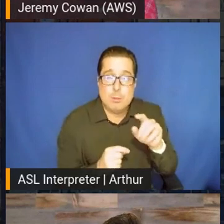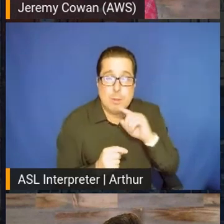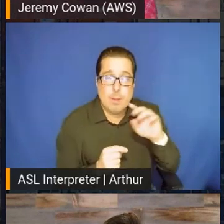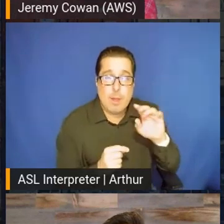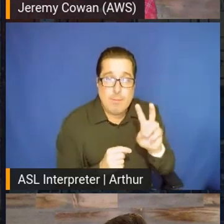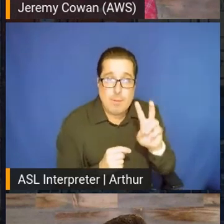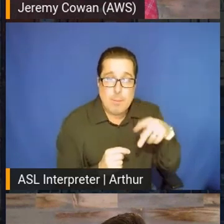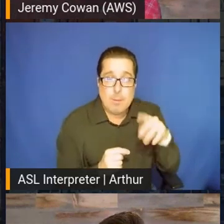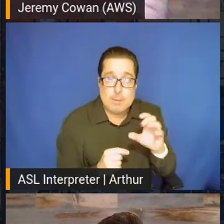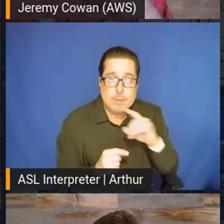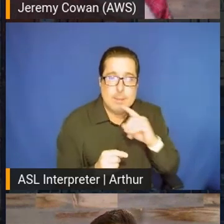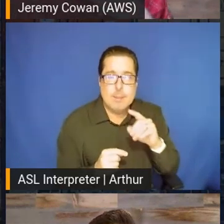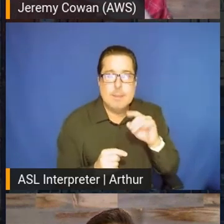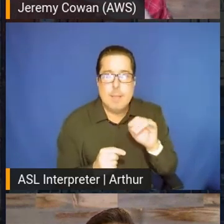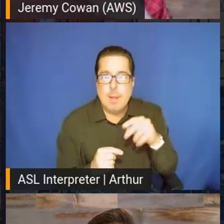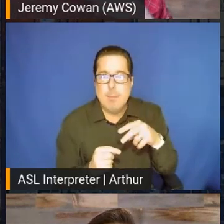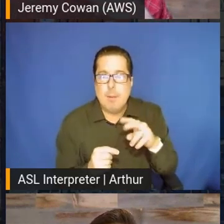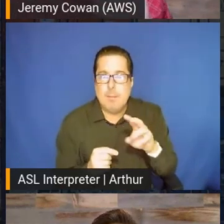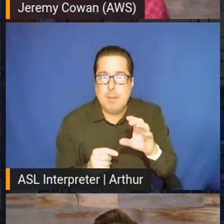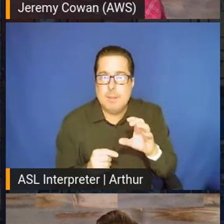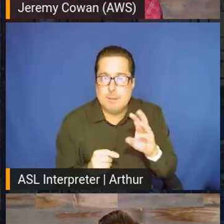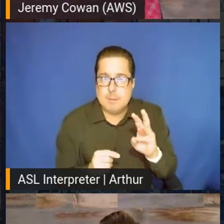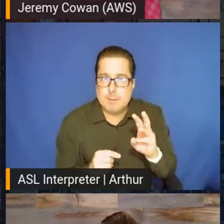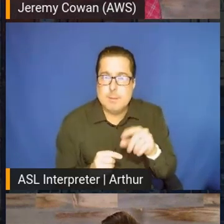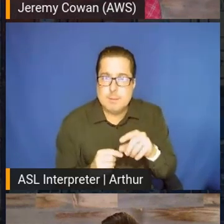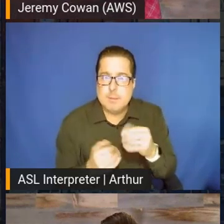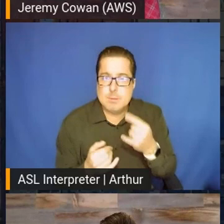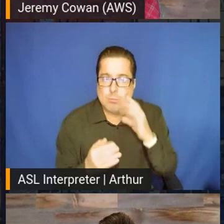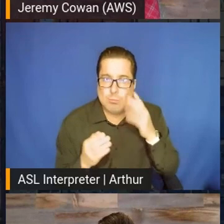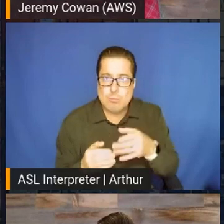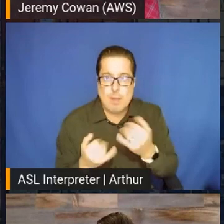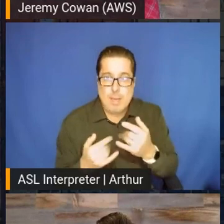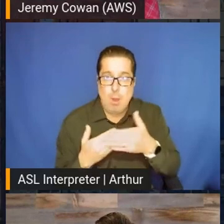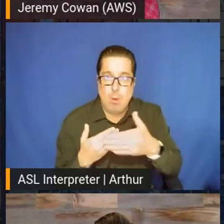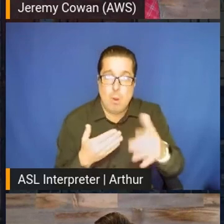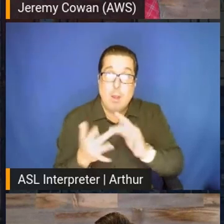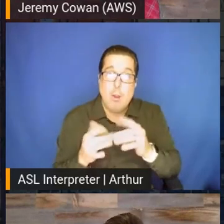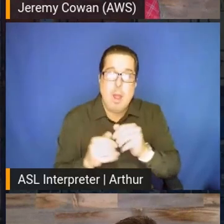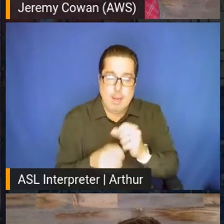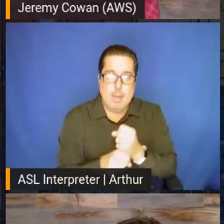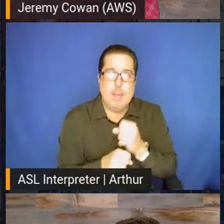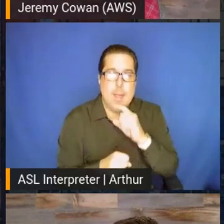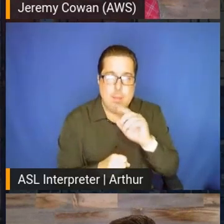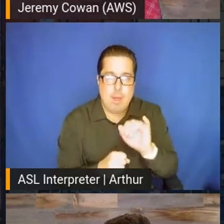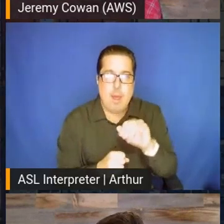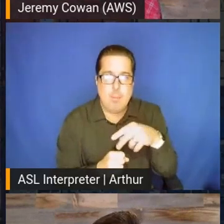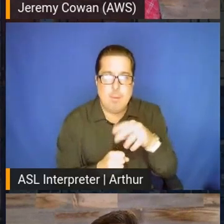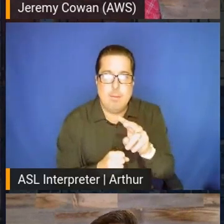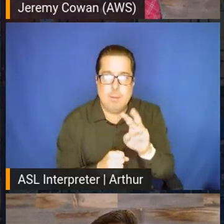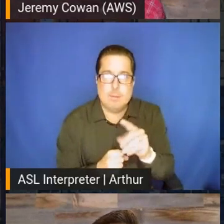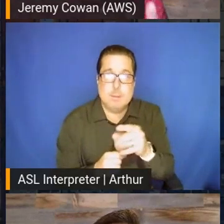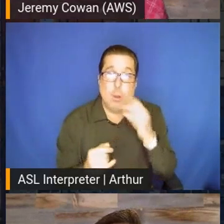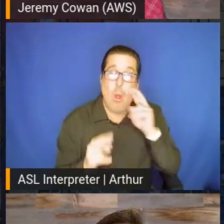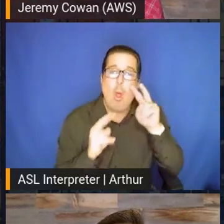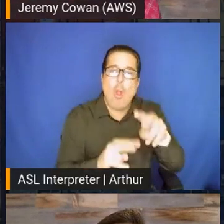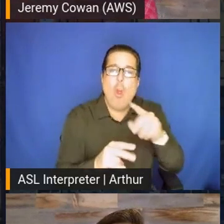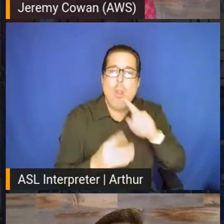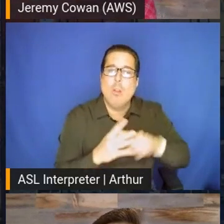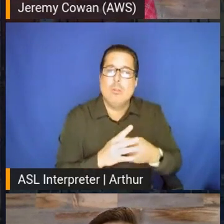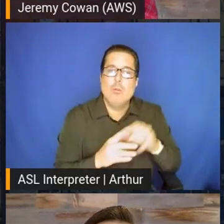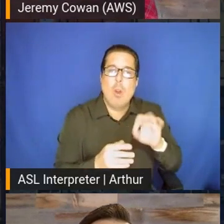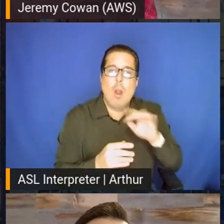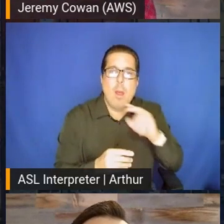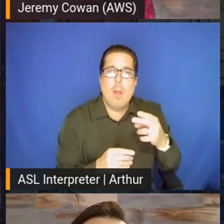IPv6. Even your services actually get an IPv6. So let's go to look at the cluster that I have